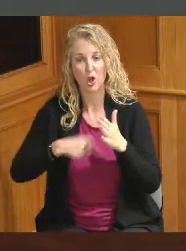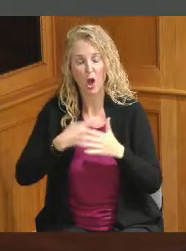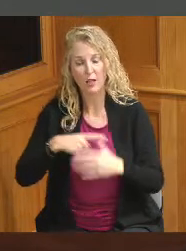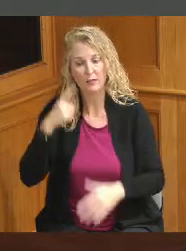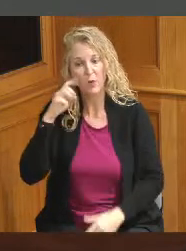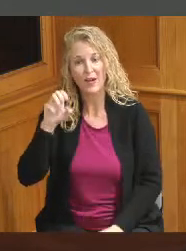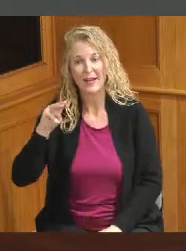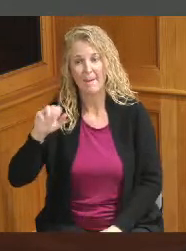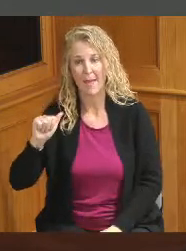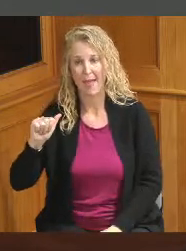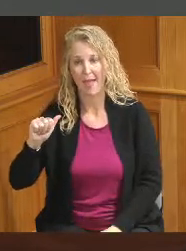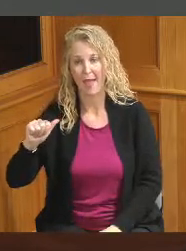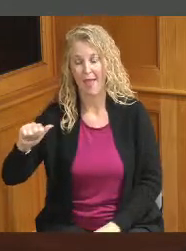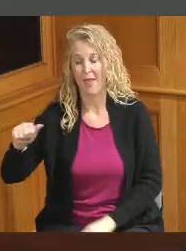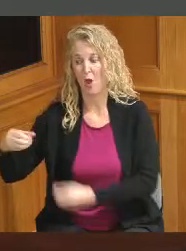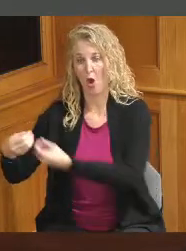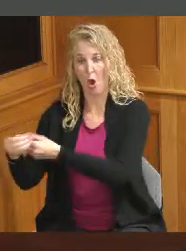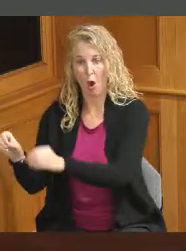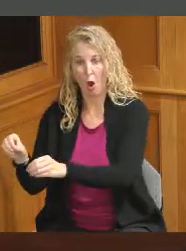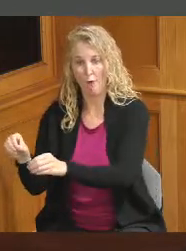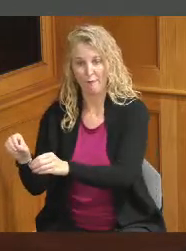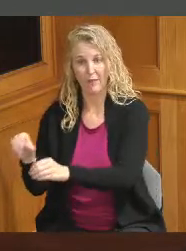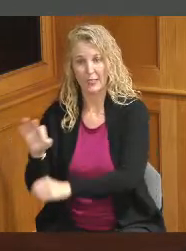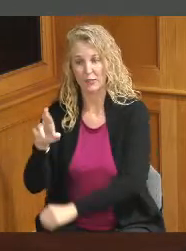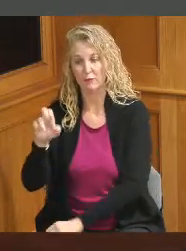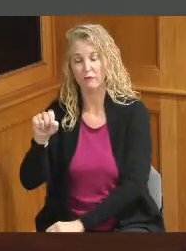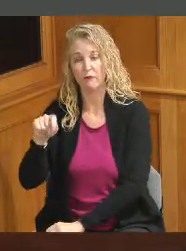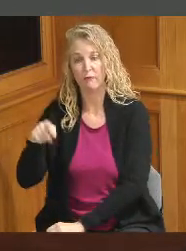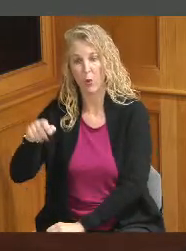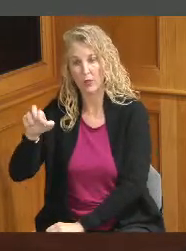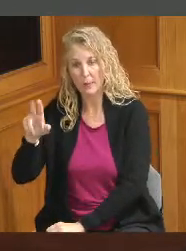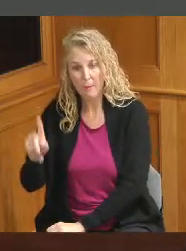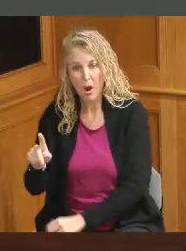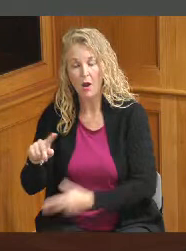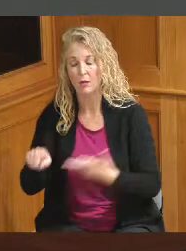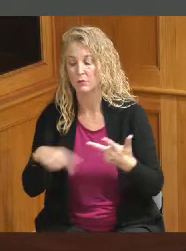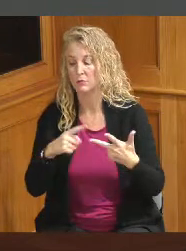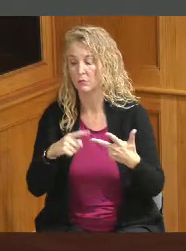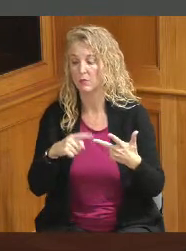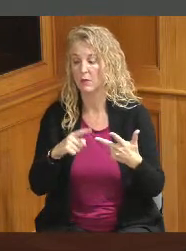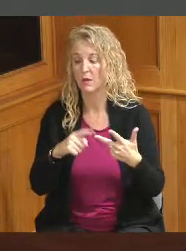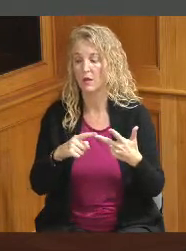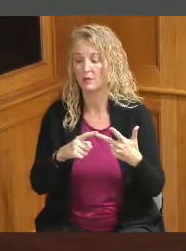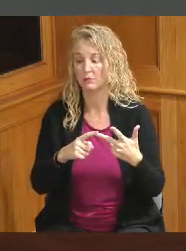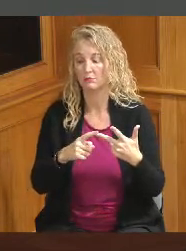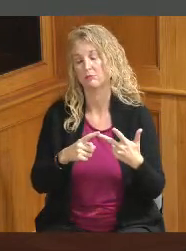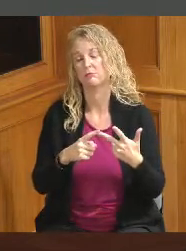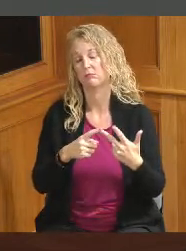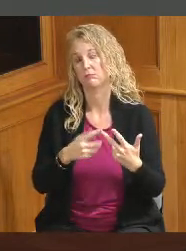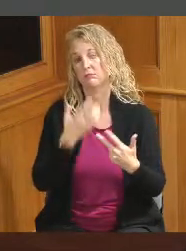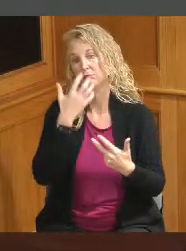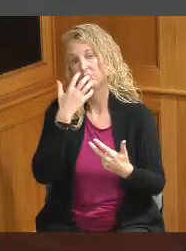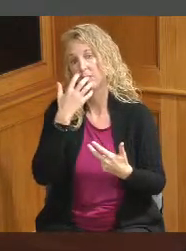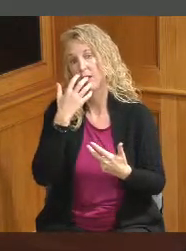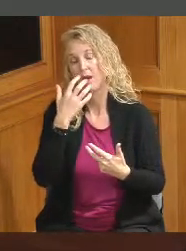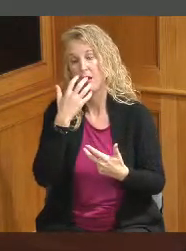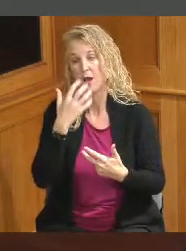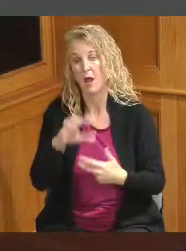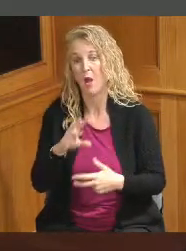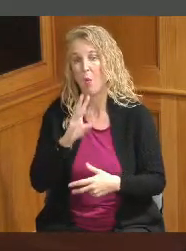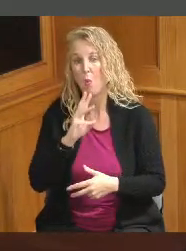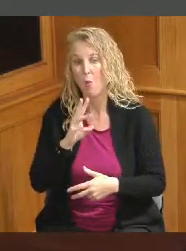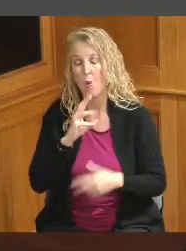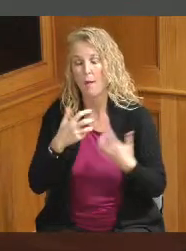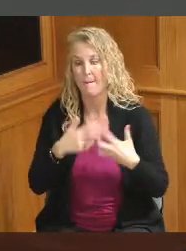EMA satellite facility in Forest Park. It includes a boiler at the 230 East